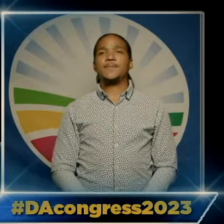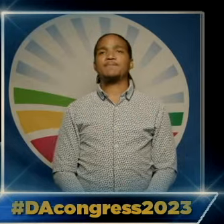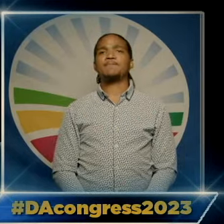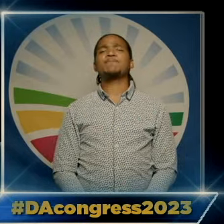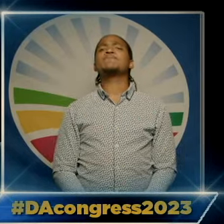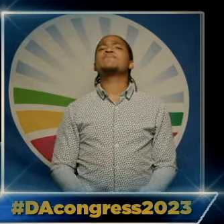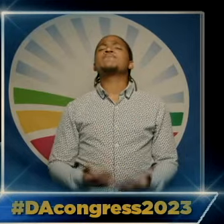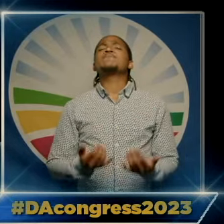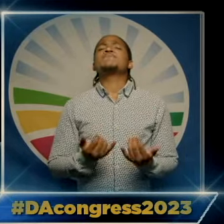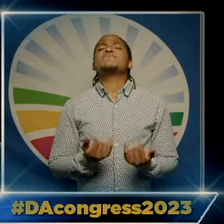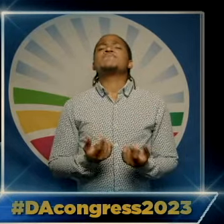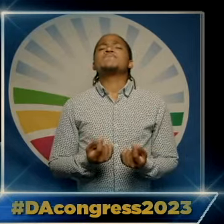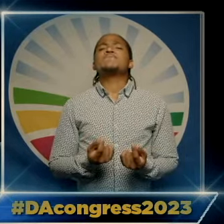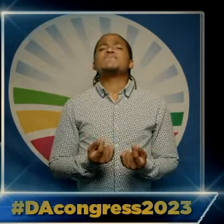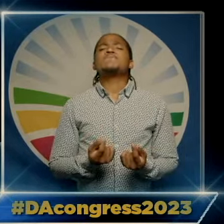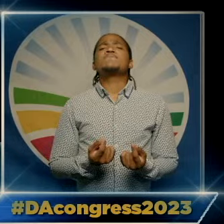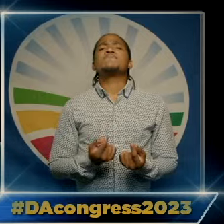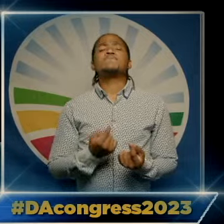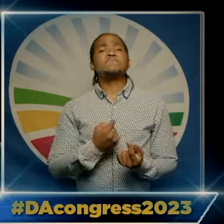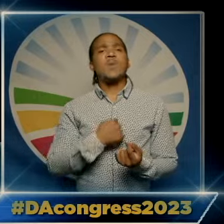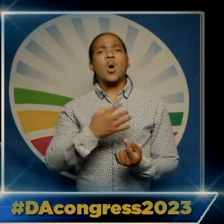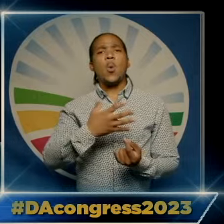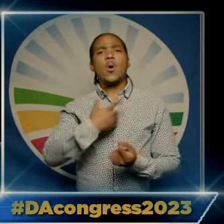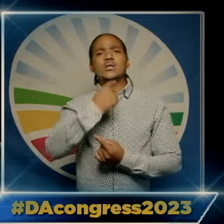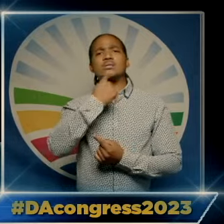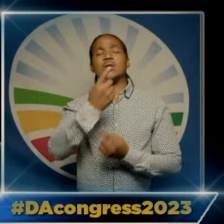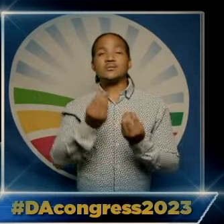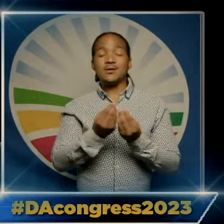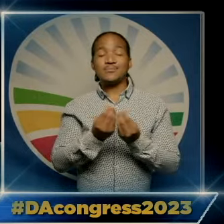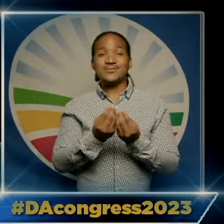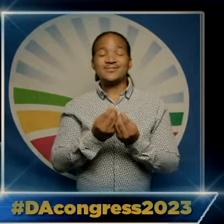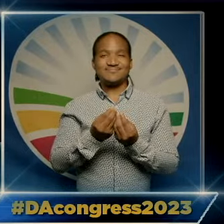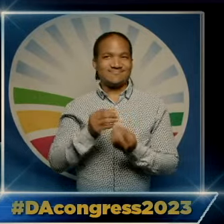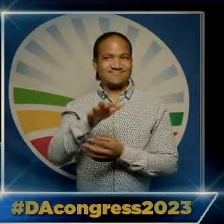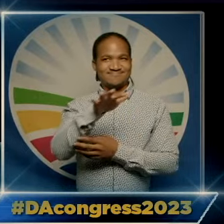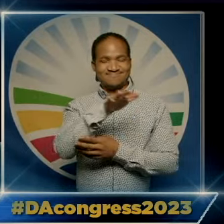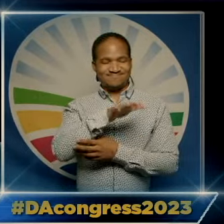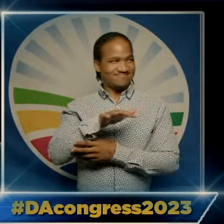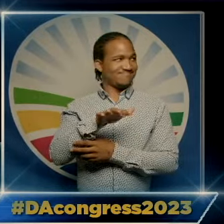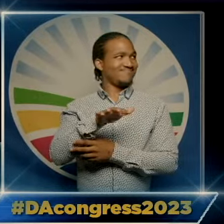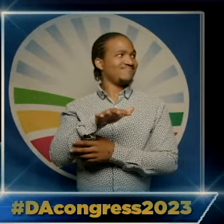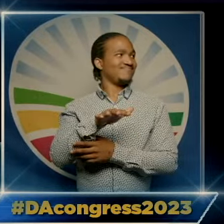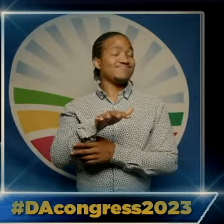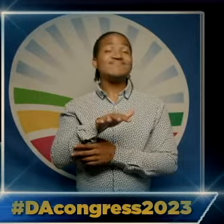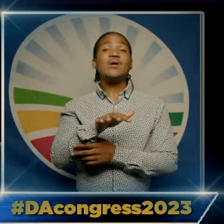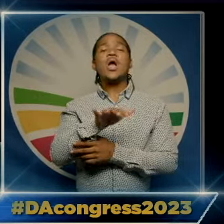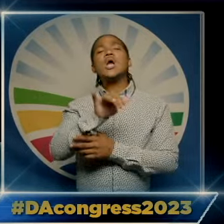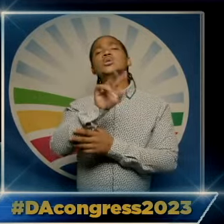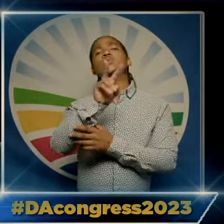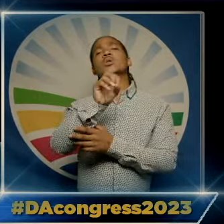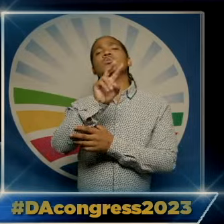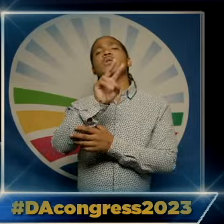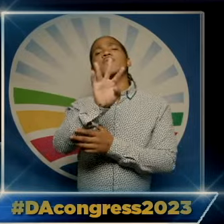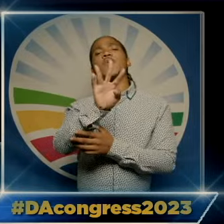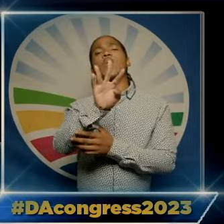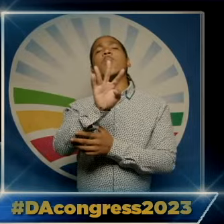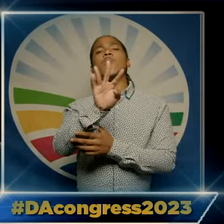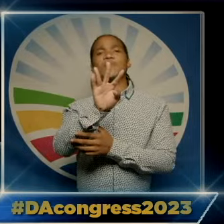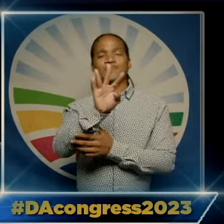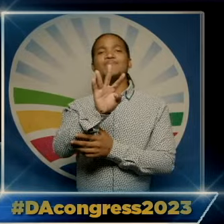going to make an unequivocal statement that this whole crowd will recognize immediately. In 2024, we are